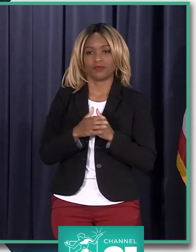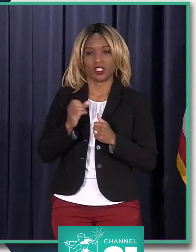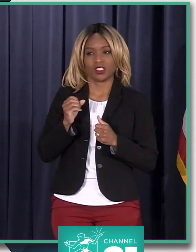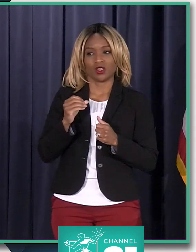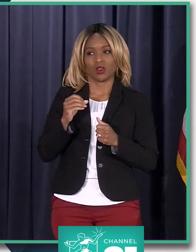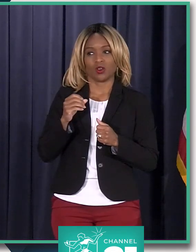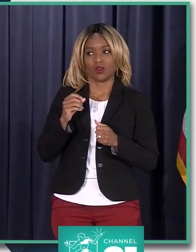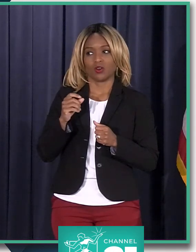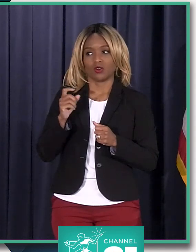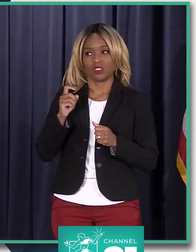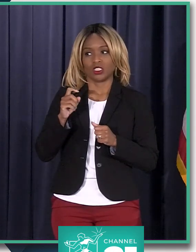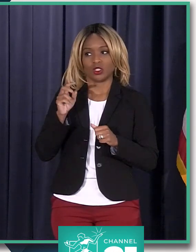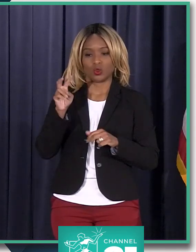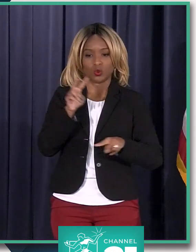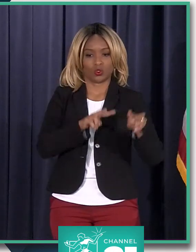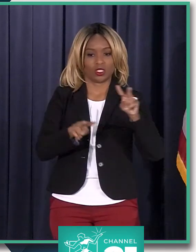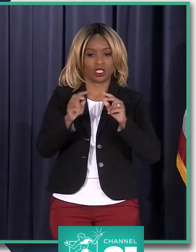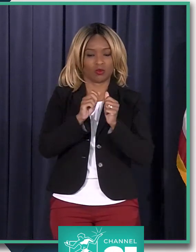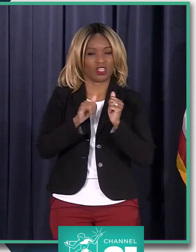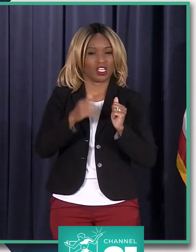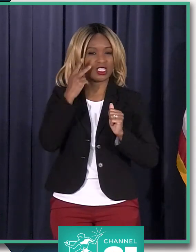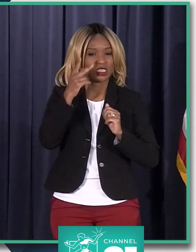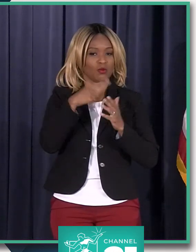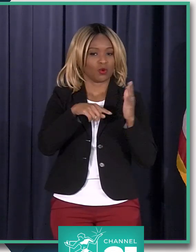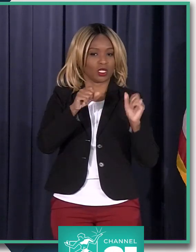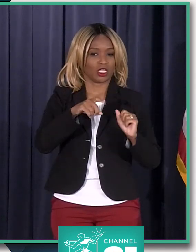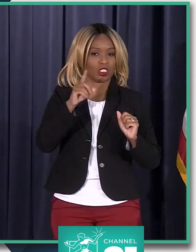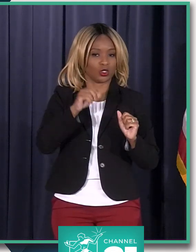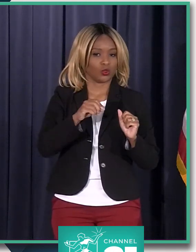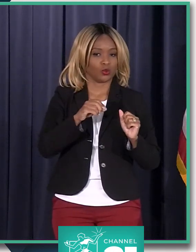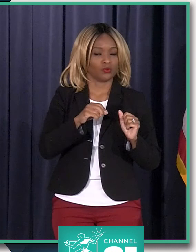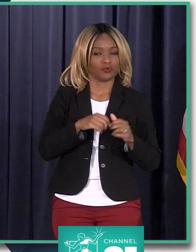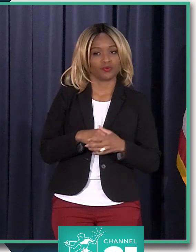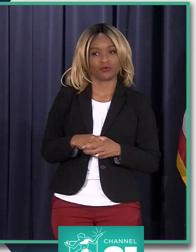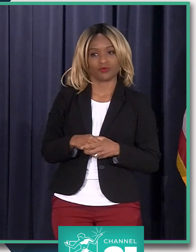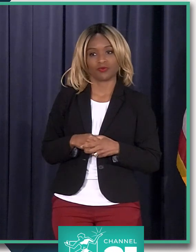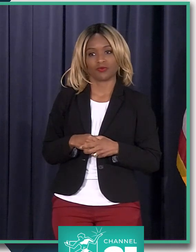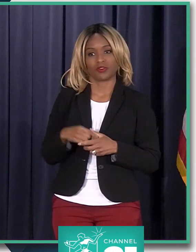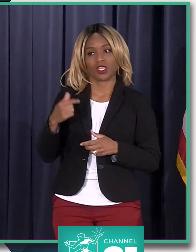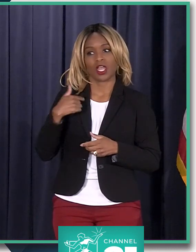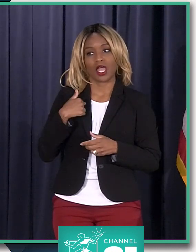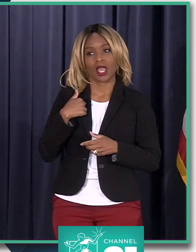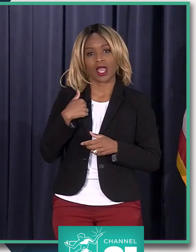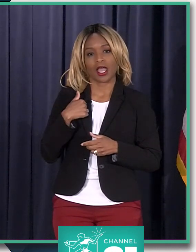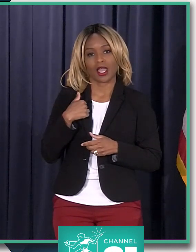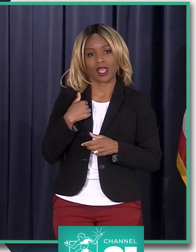at that for a nap house. All right, let's see what we can do about that. And I want to.